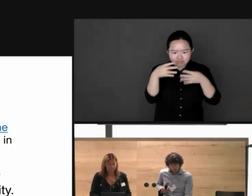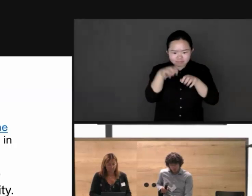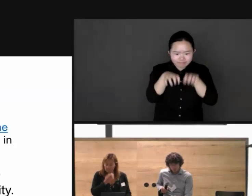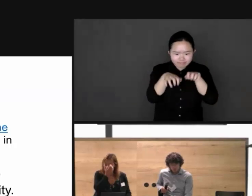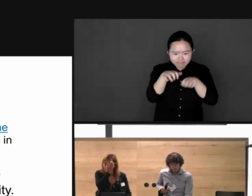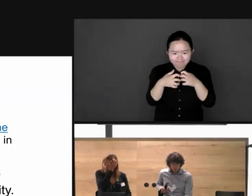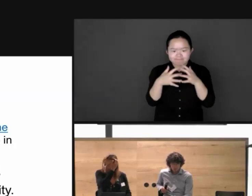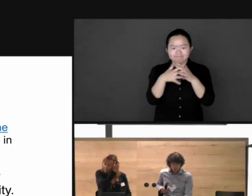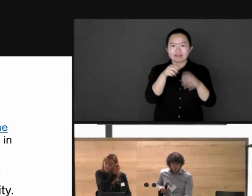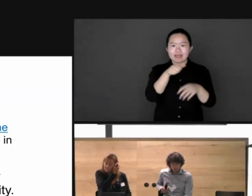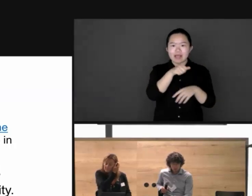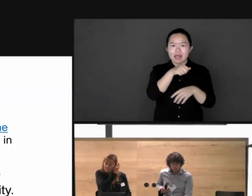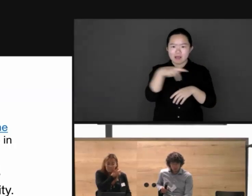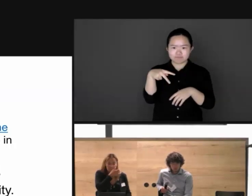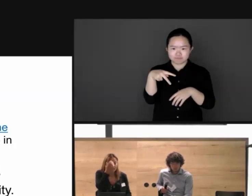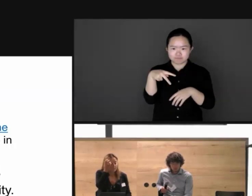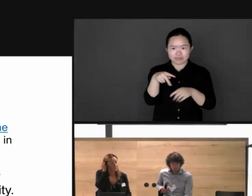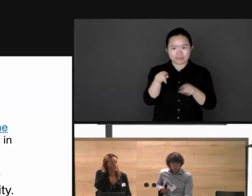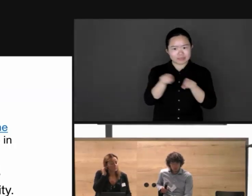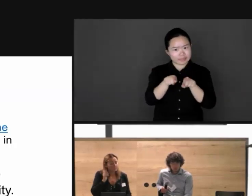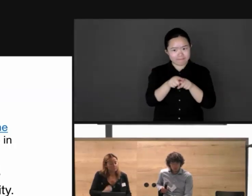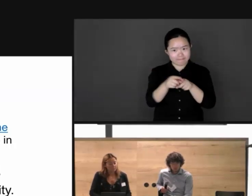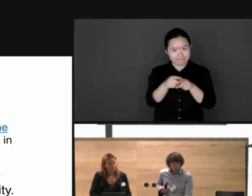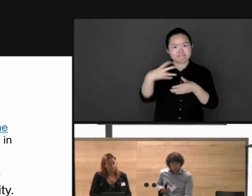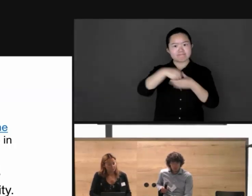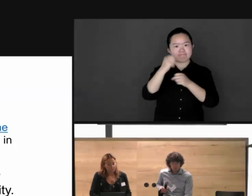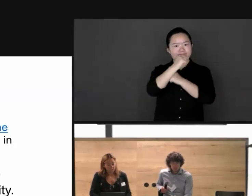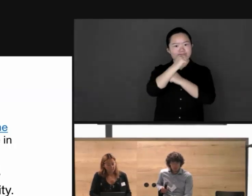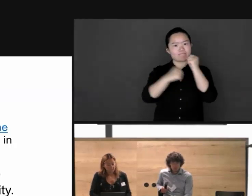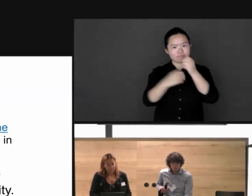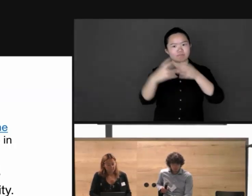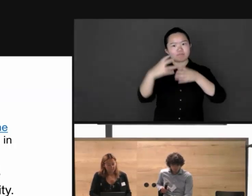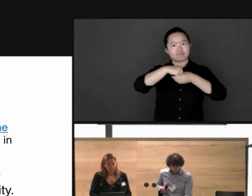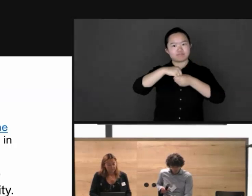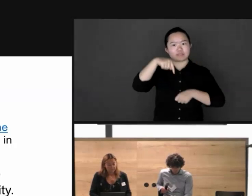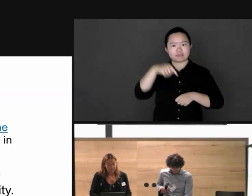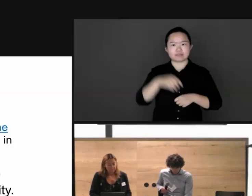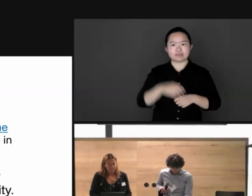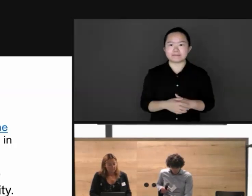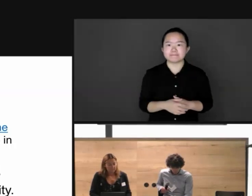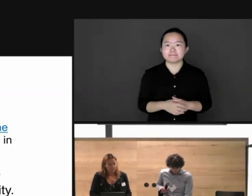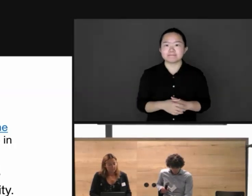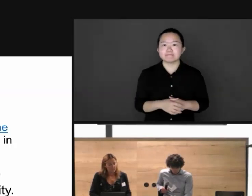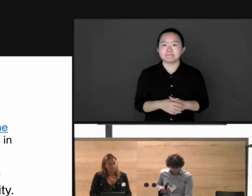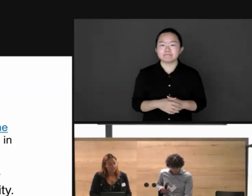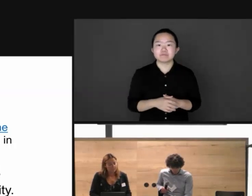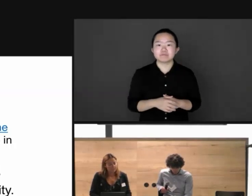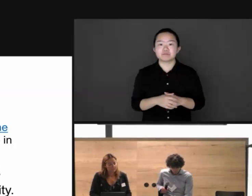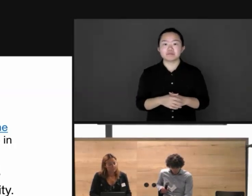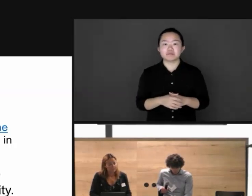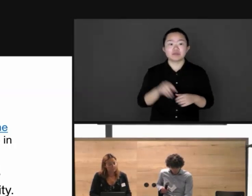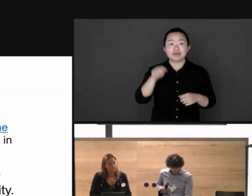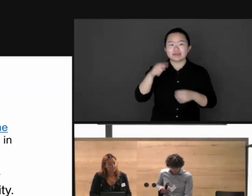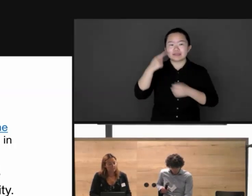test results, the authority sends the results to them to ask for feedback. That is, the authority